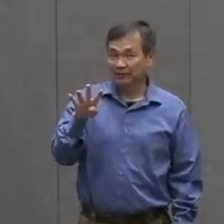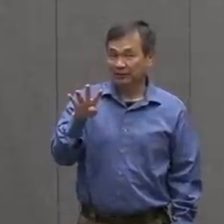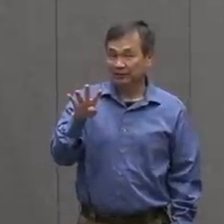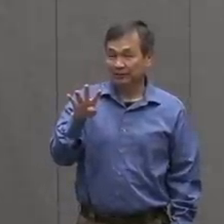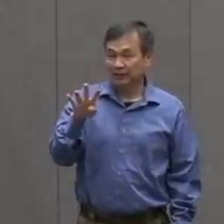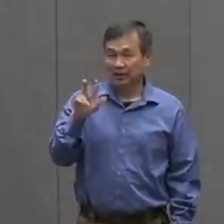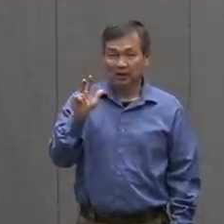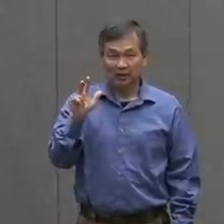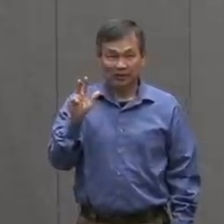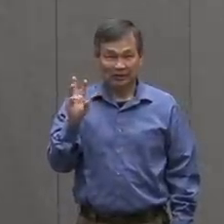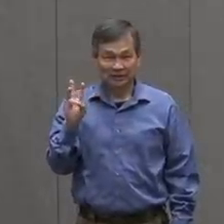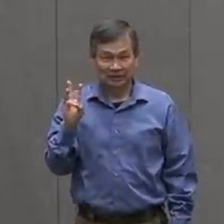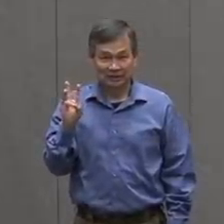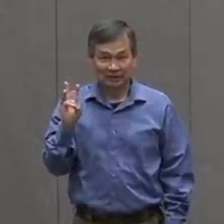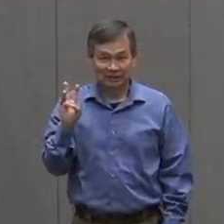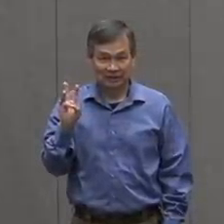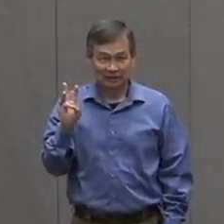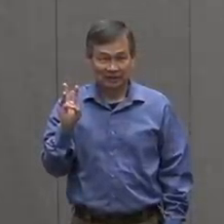36,